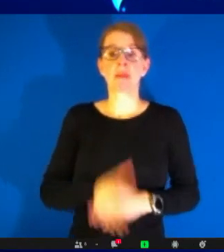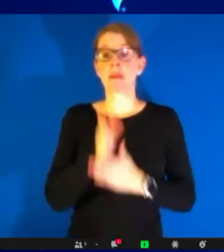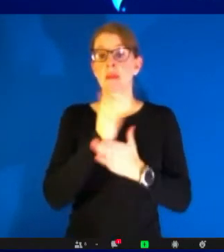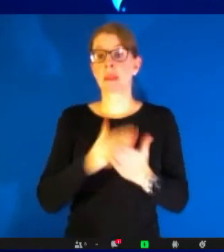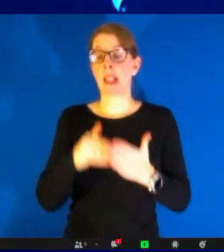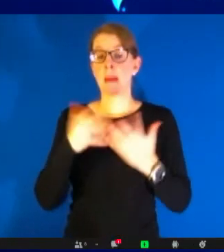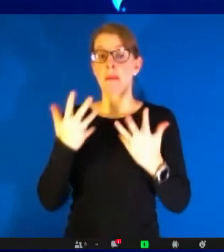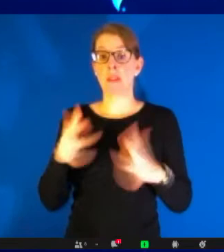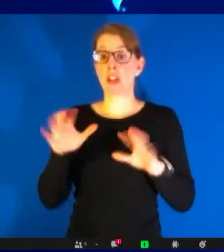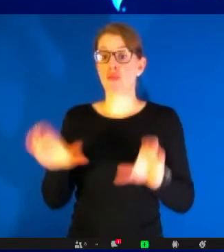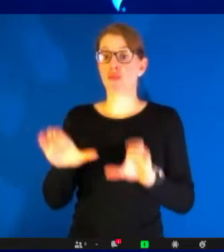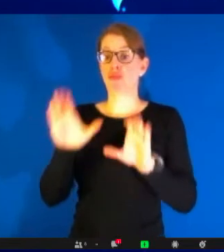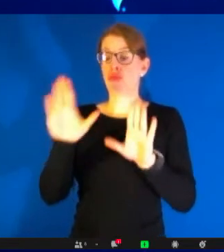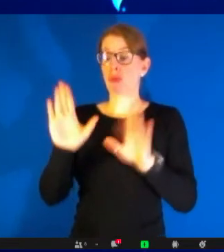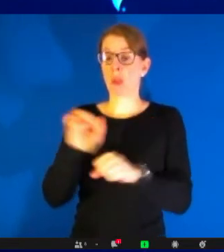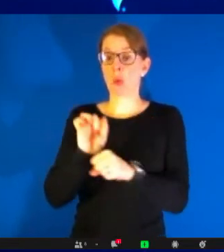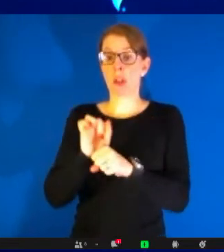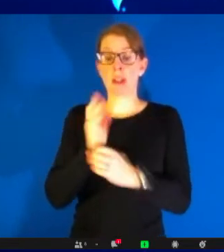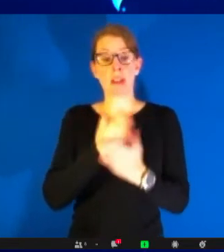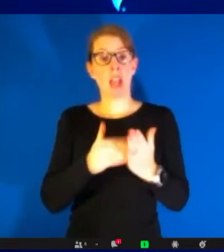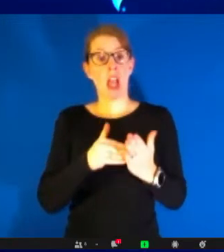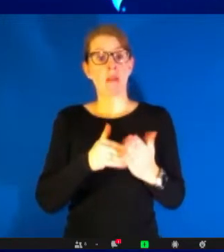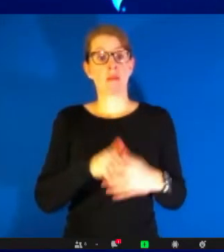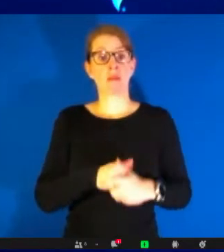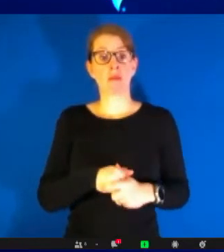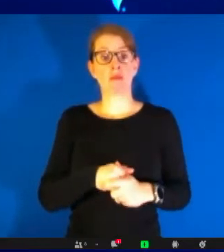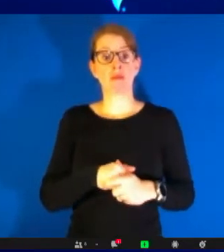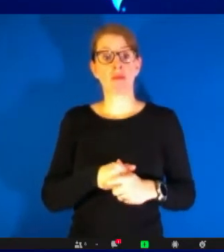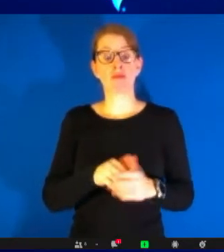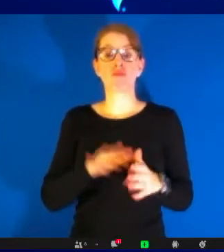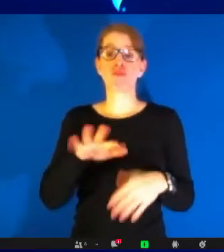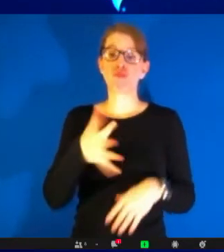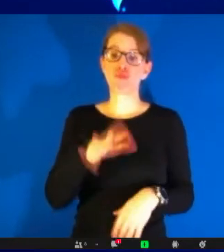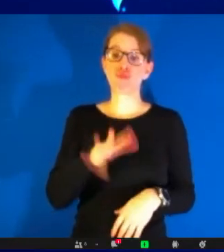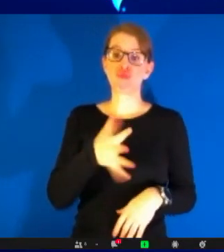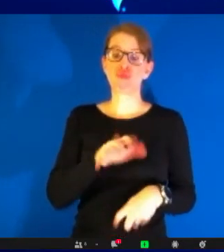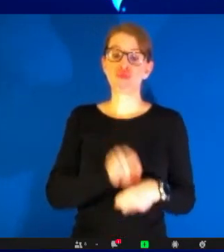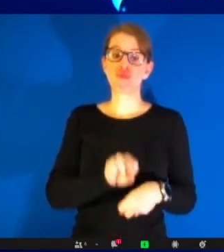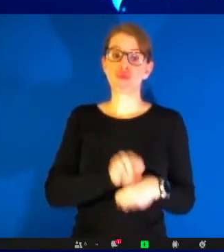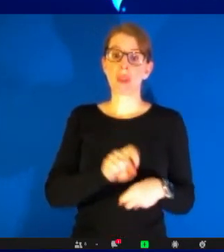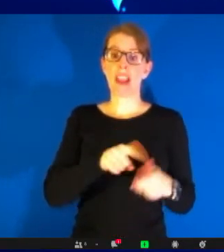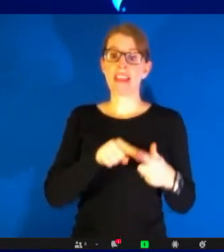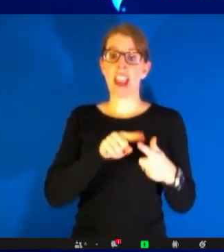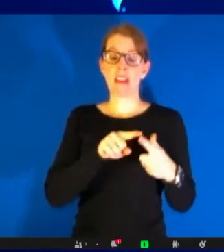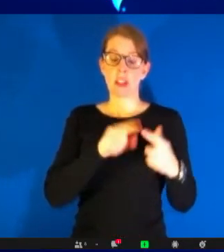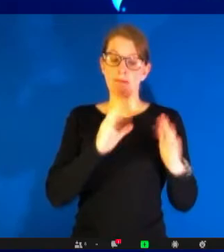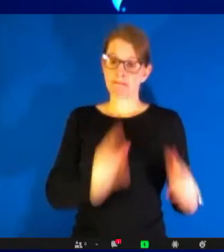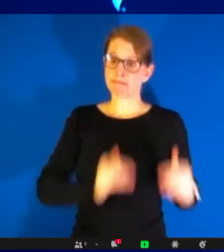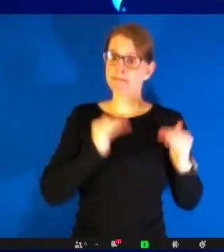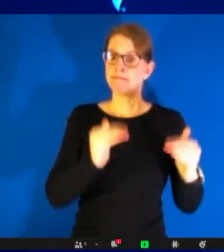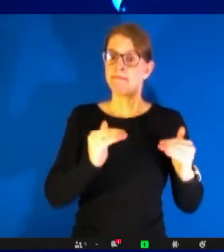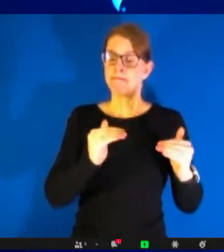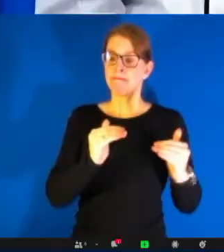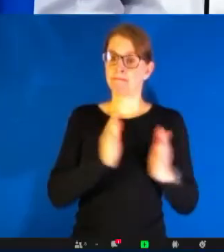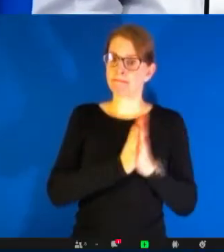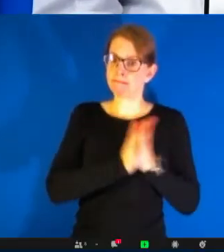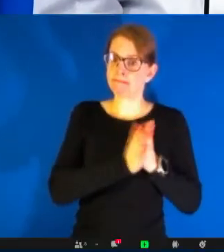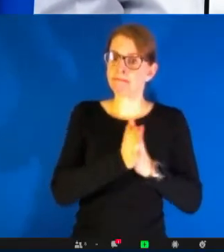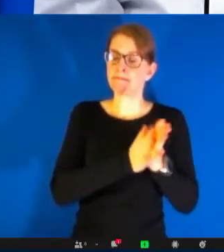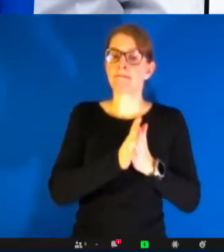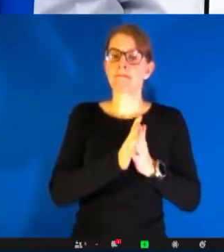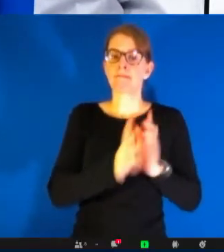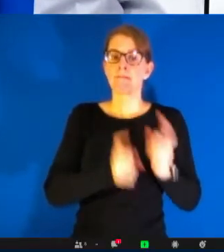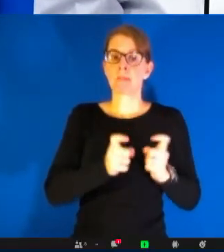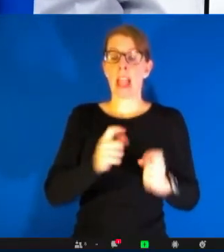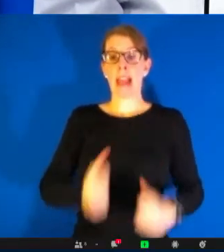great work, and some were a little bit subpar, and they have stepped up their game this past year, which is good. Even living donation,